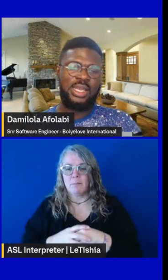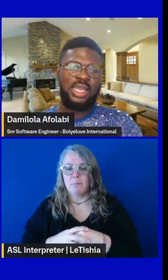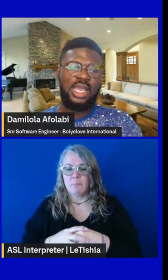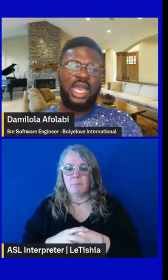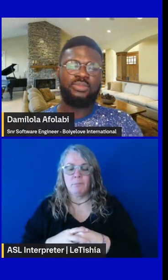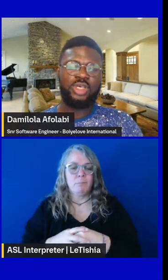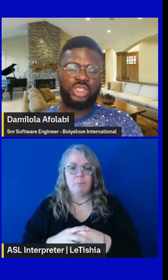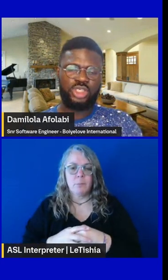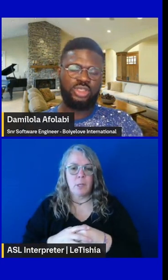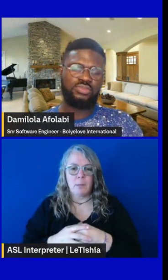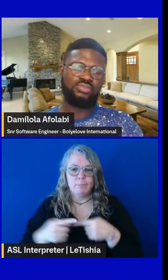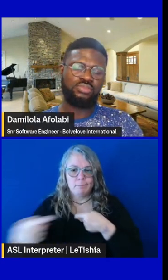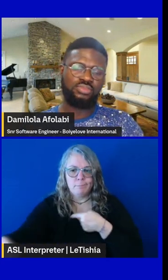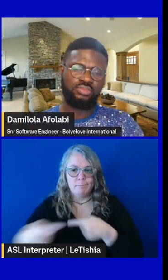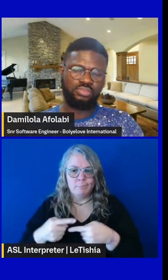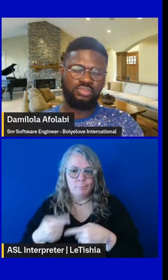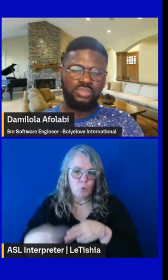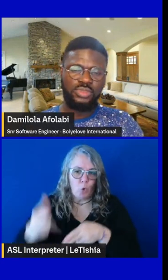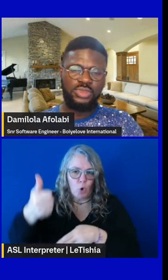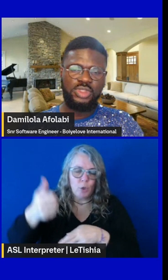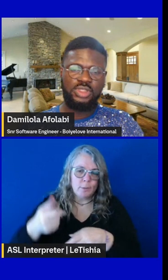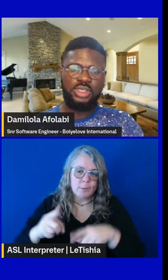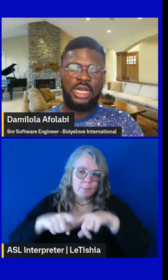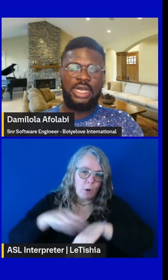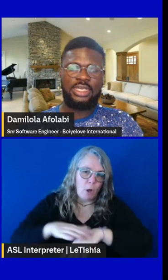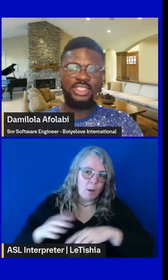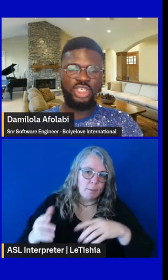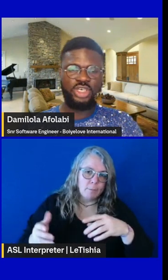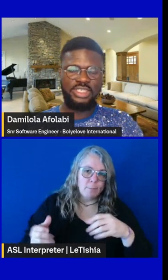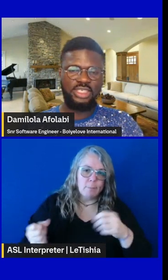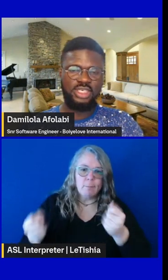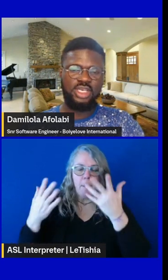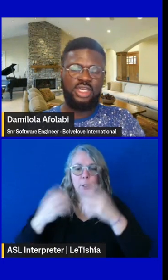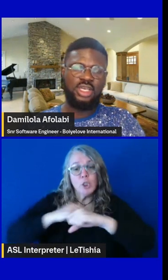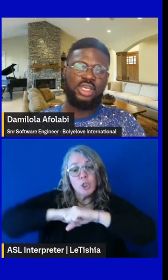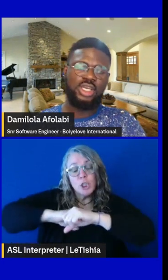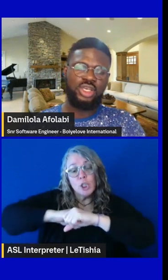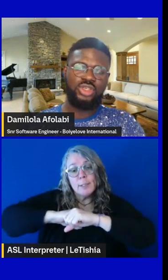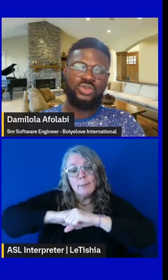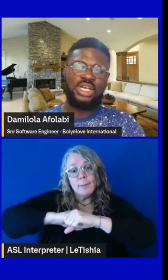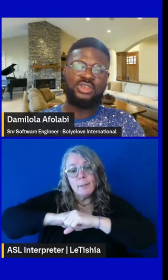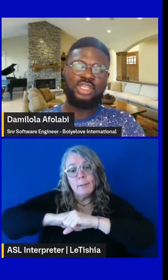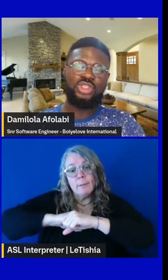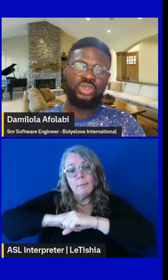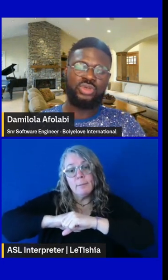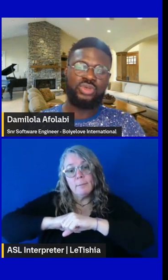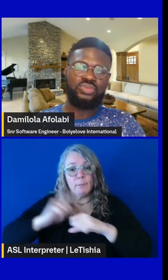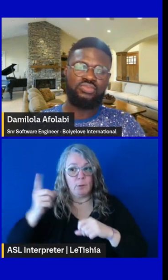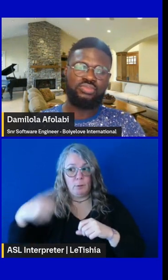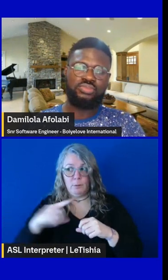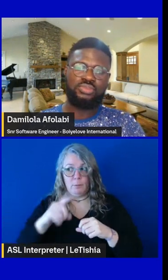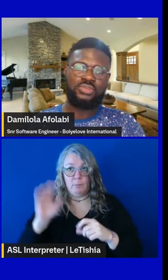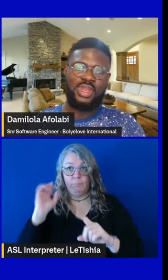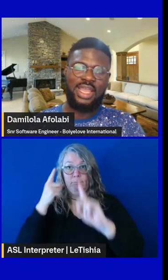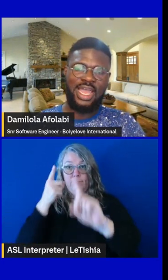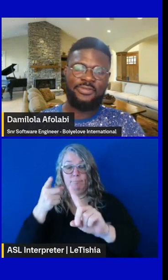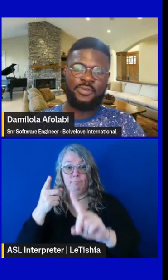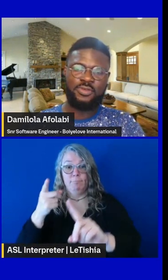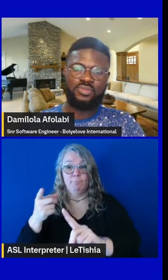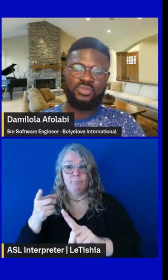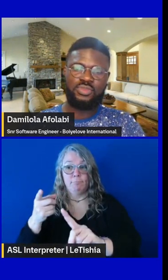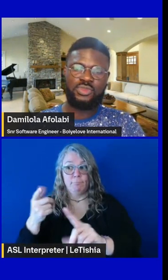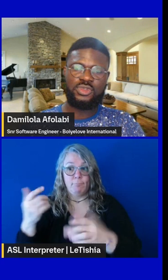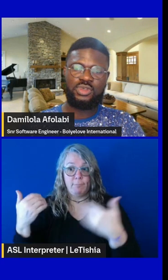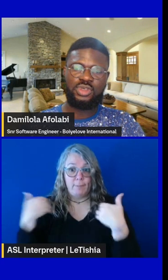how much security you are looking to